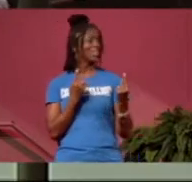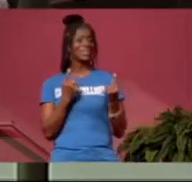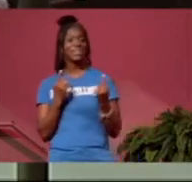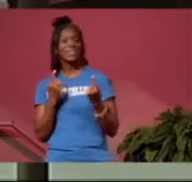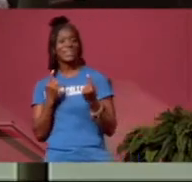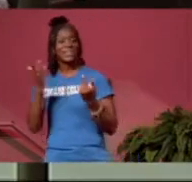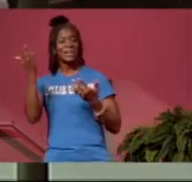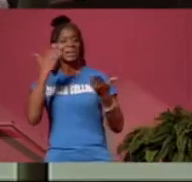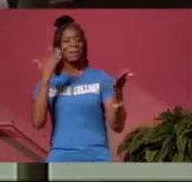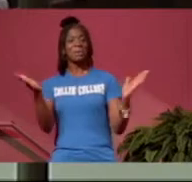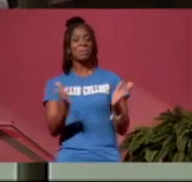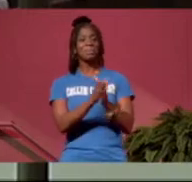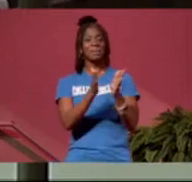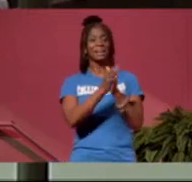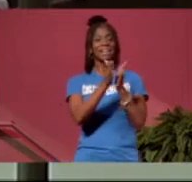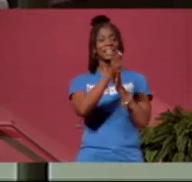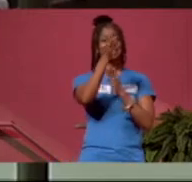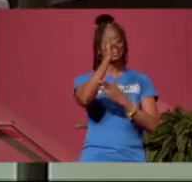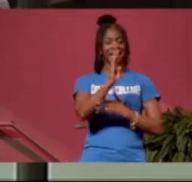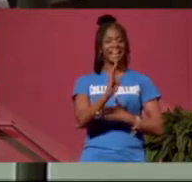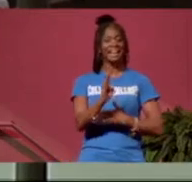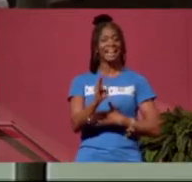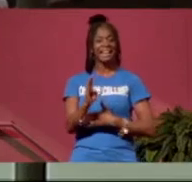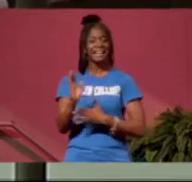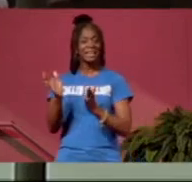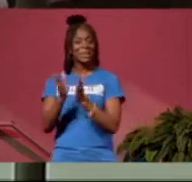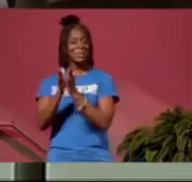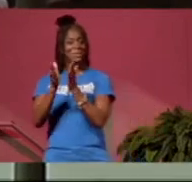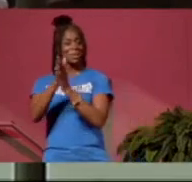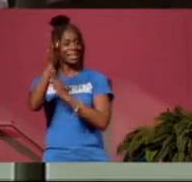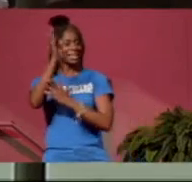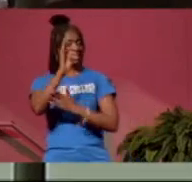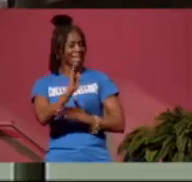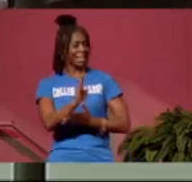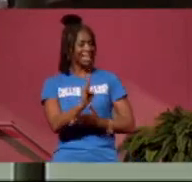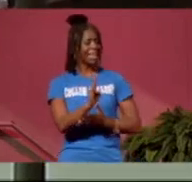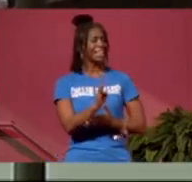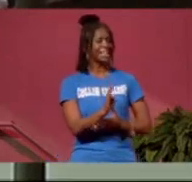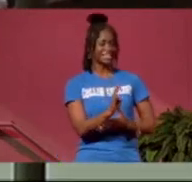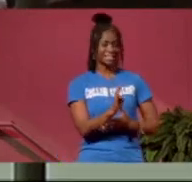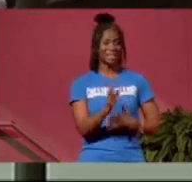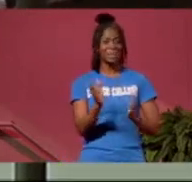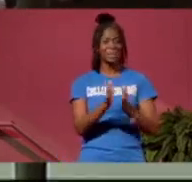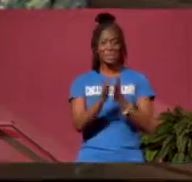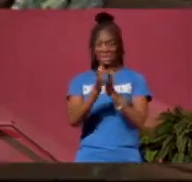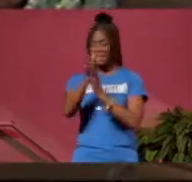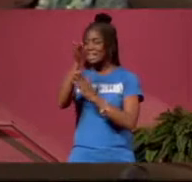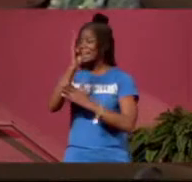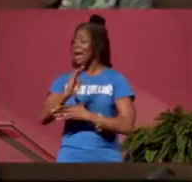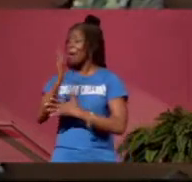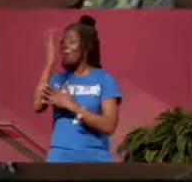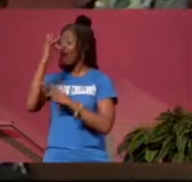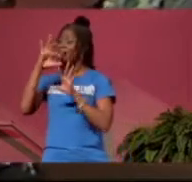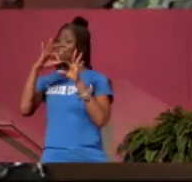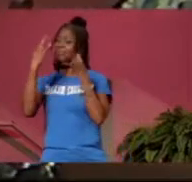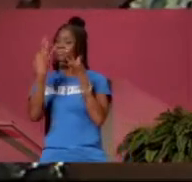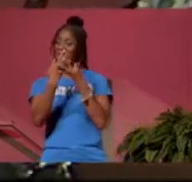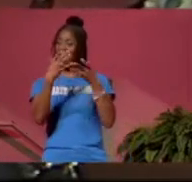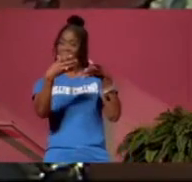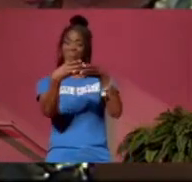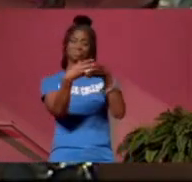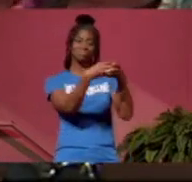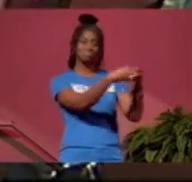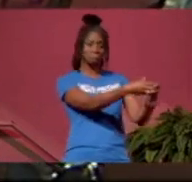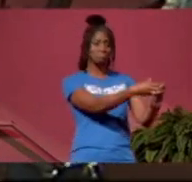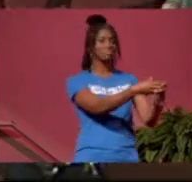God praise. Y'all ought to give God praise for the babies. Y'all ought to give God praise for young folk coming to give their life. They still